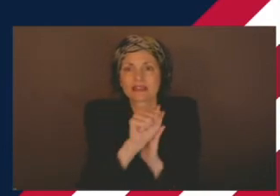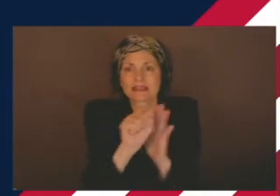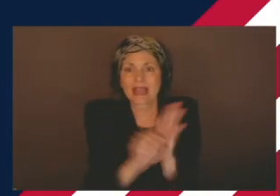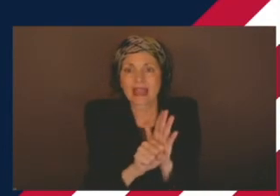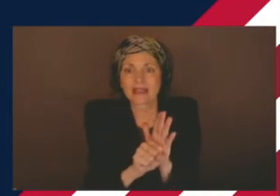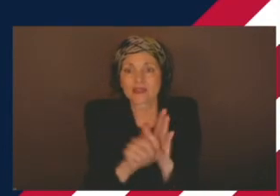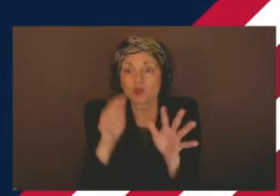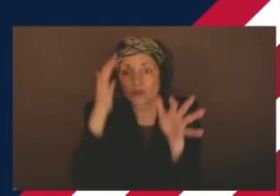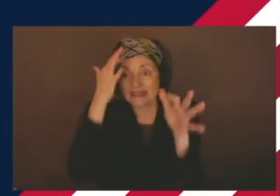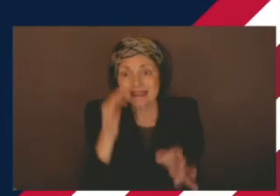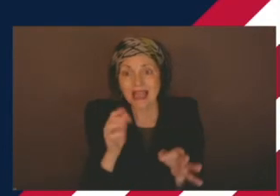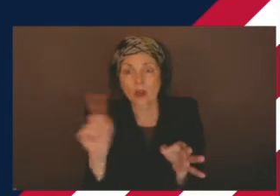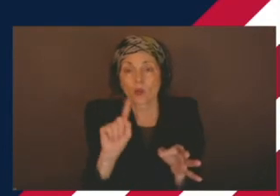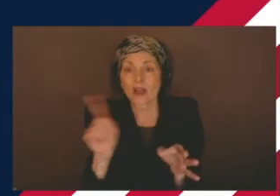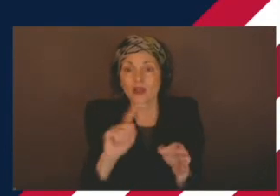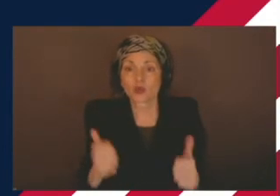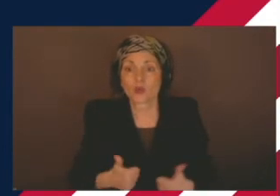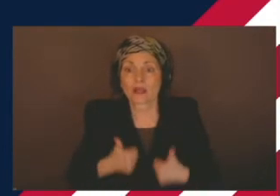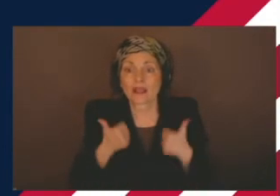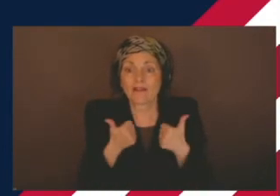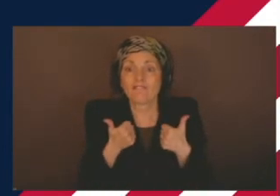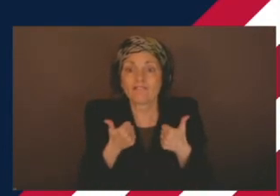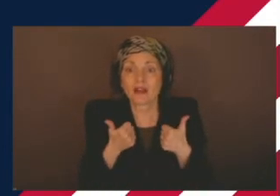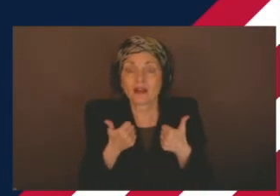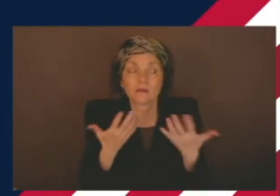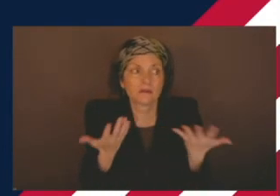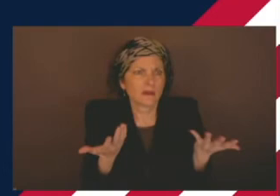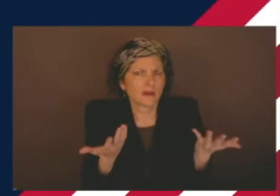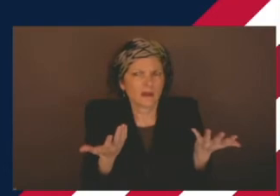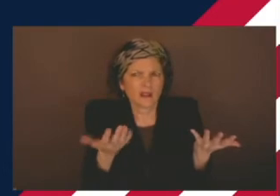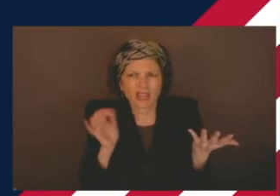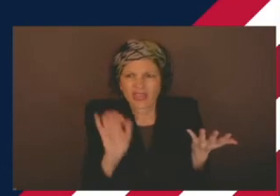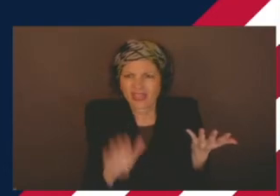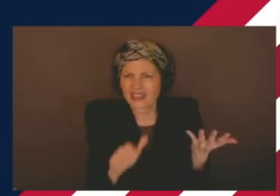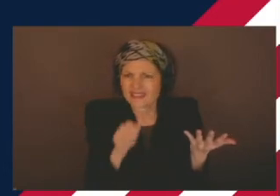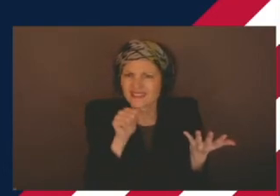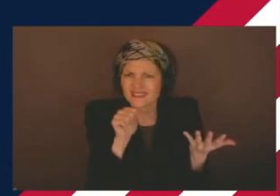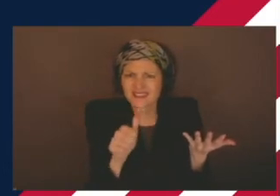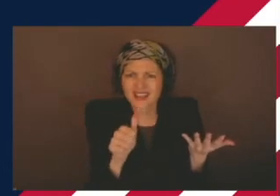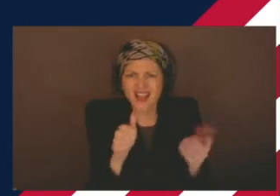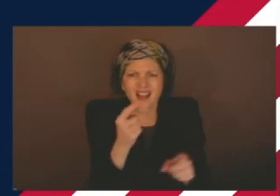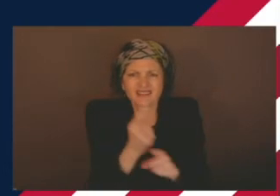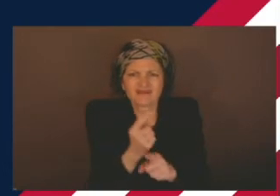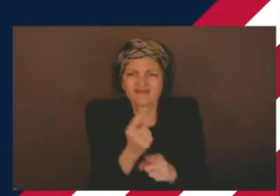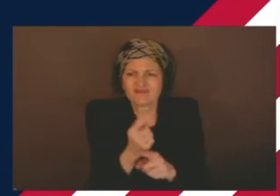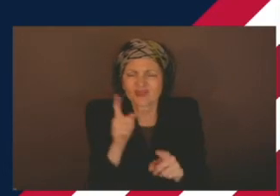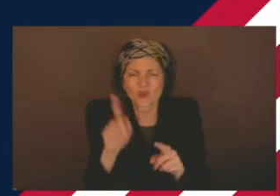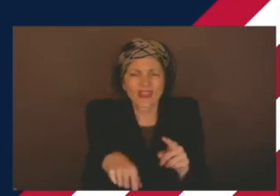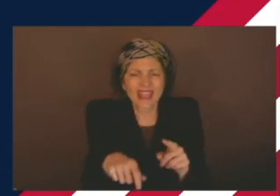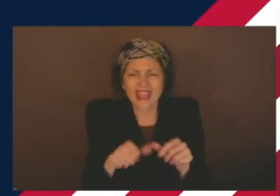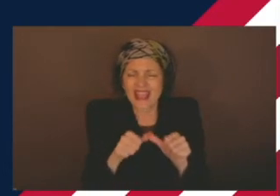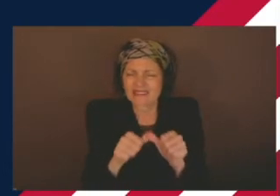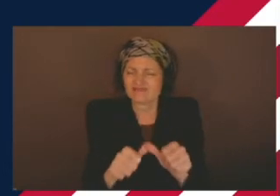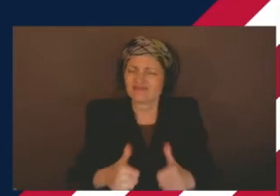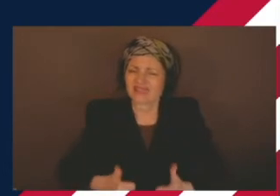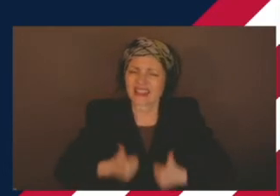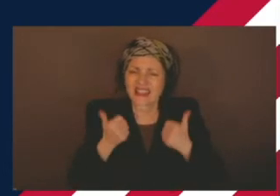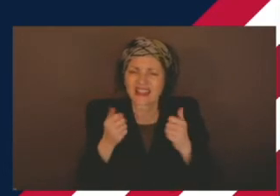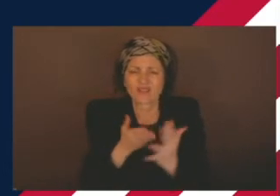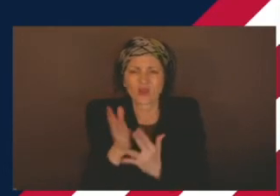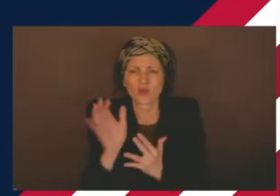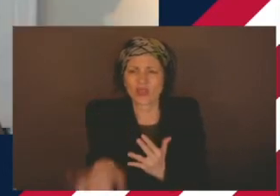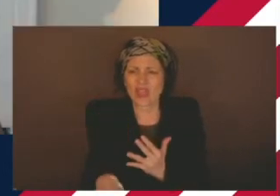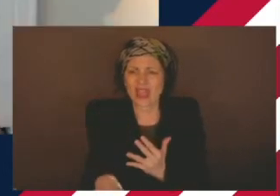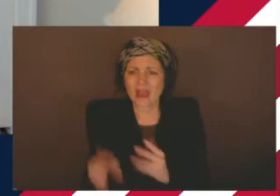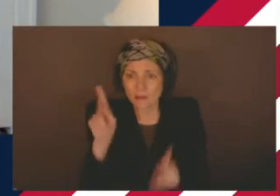court case dismantled the ACA. And that's not sustainable for anybody. Nobody should have to